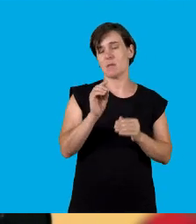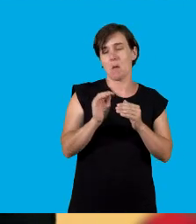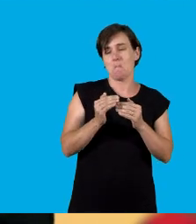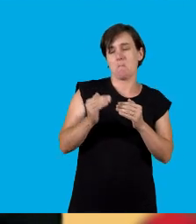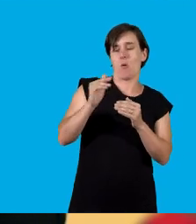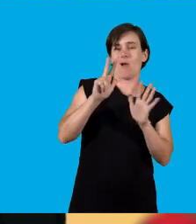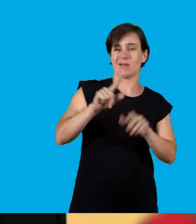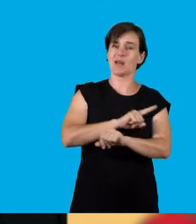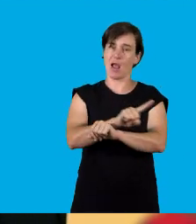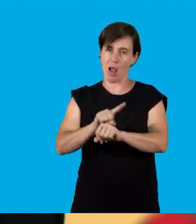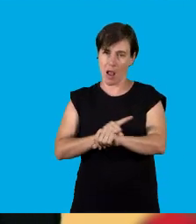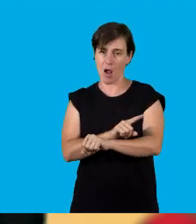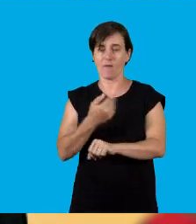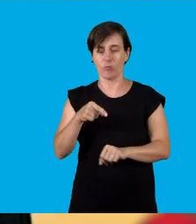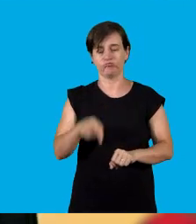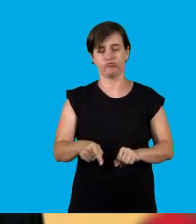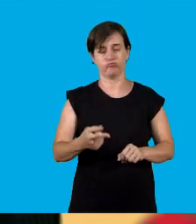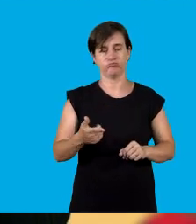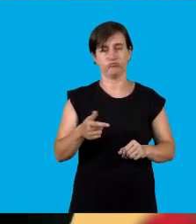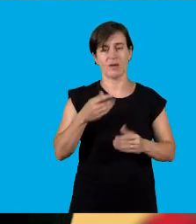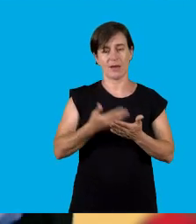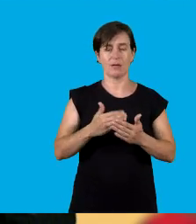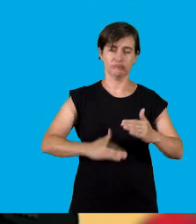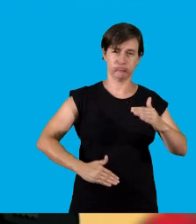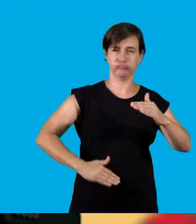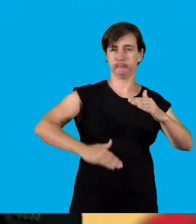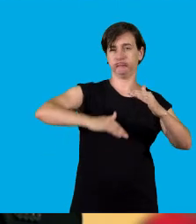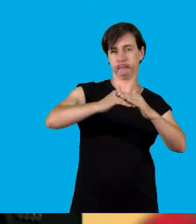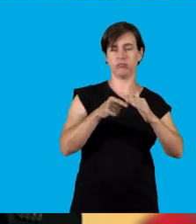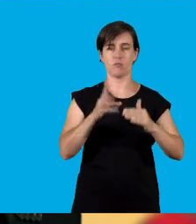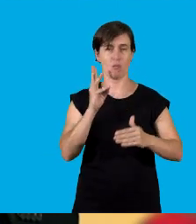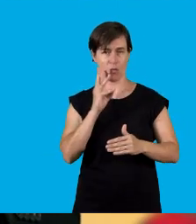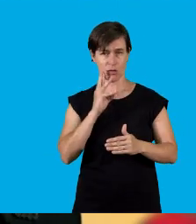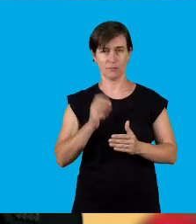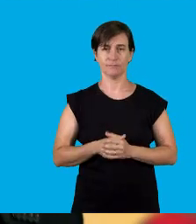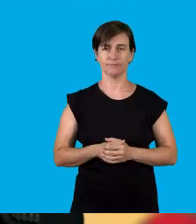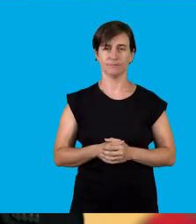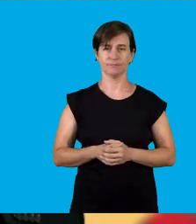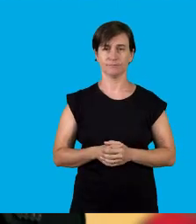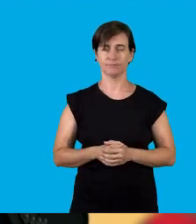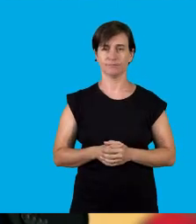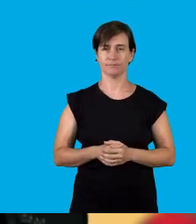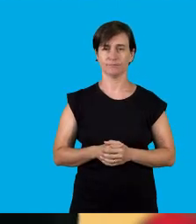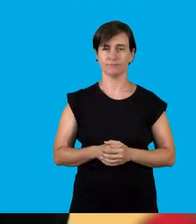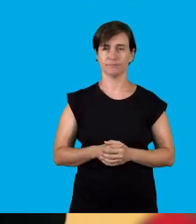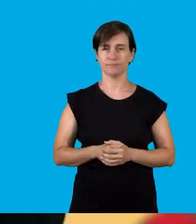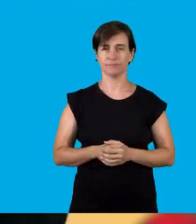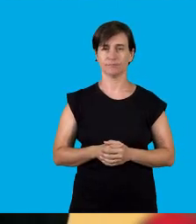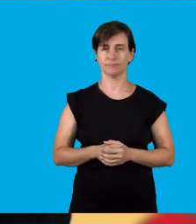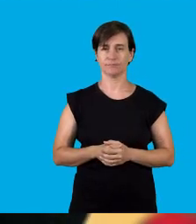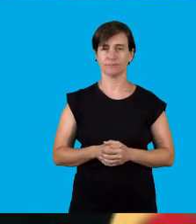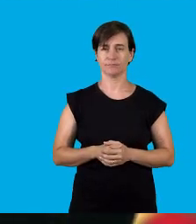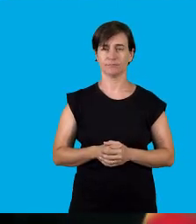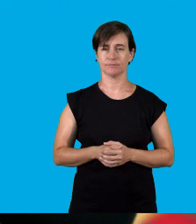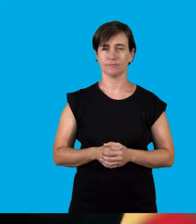Just a little over 8 hours for this bowl to be filled, right? The pump to pump all this water in there. Guys, let me run through it